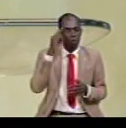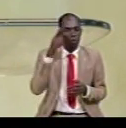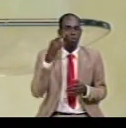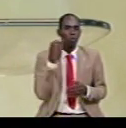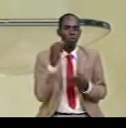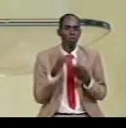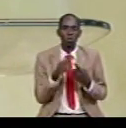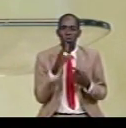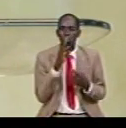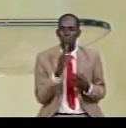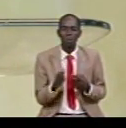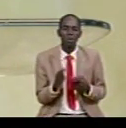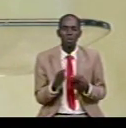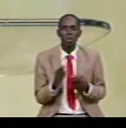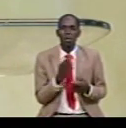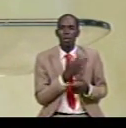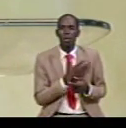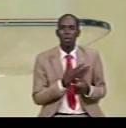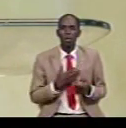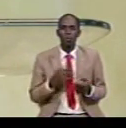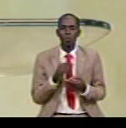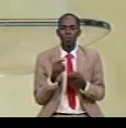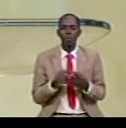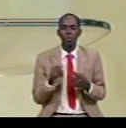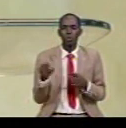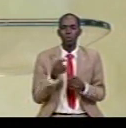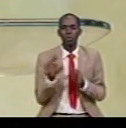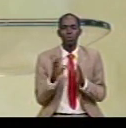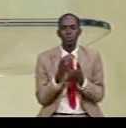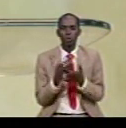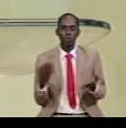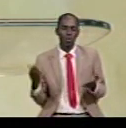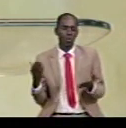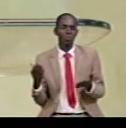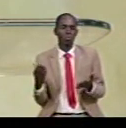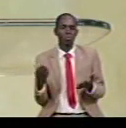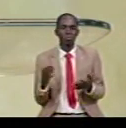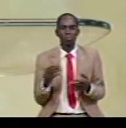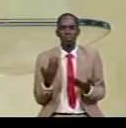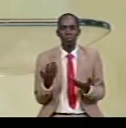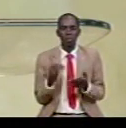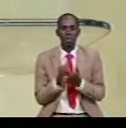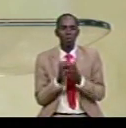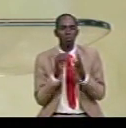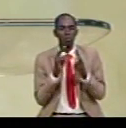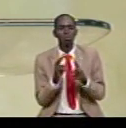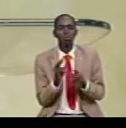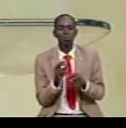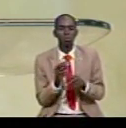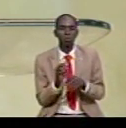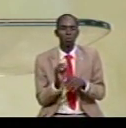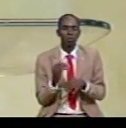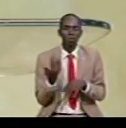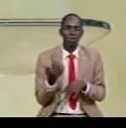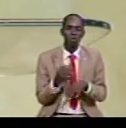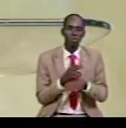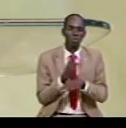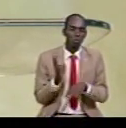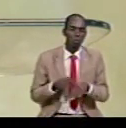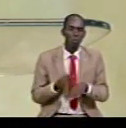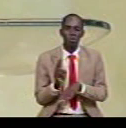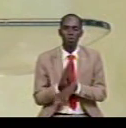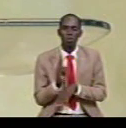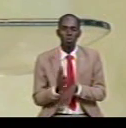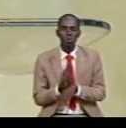that in the surface looks ordinary, looks acceptable, looks as if there is nothing wrong in